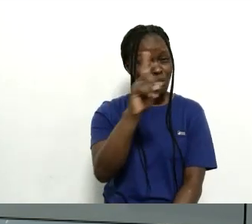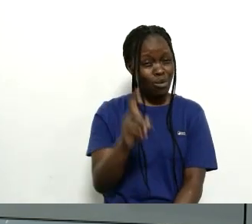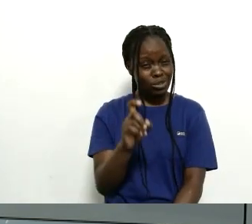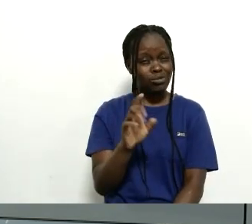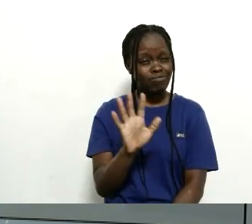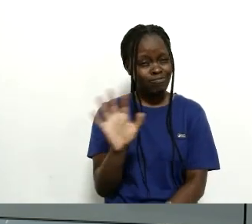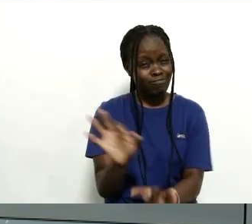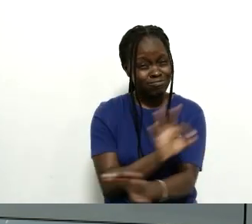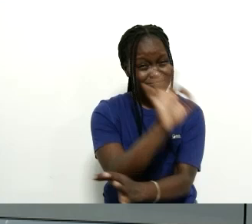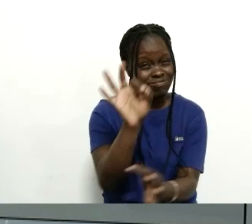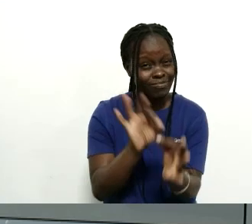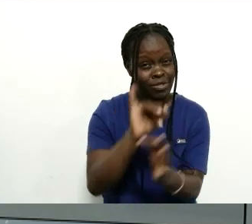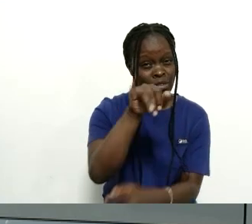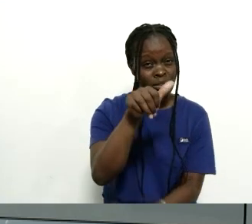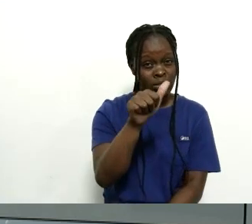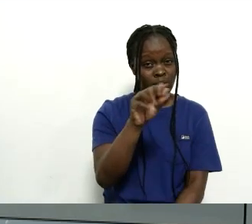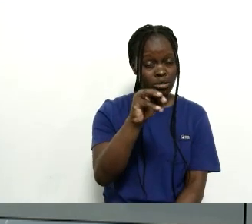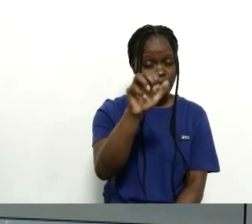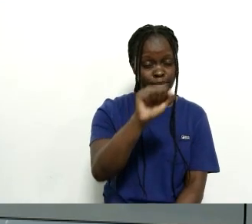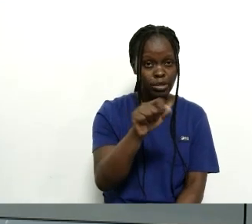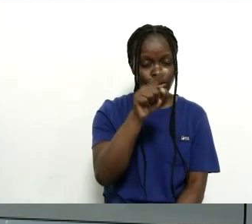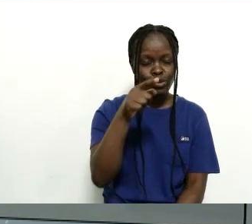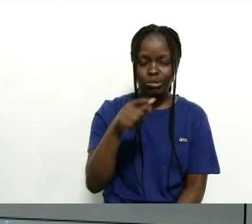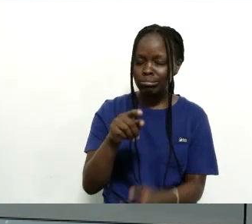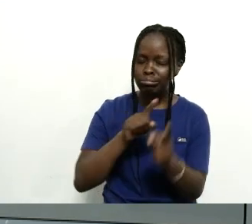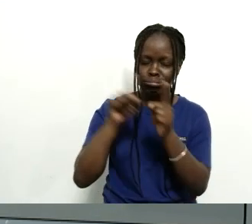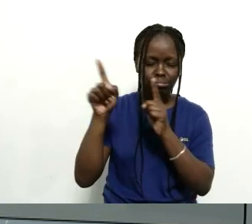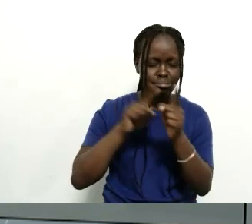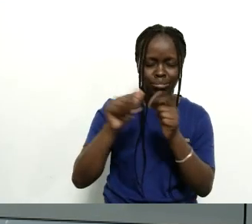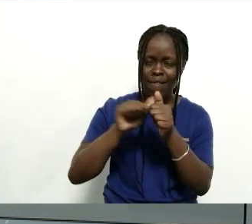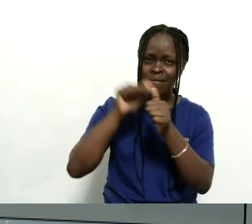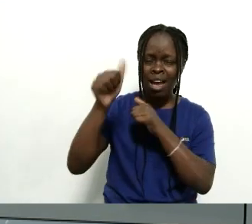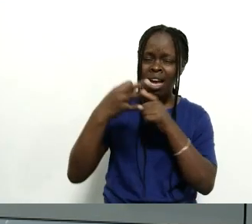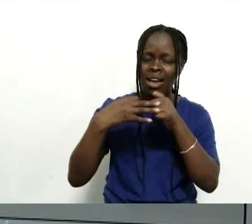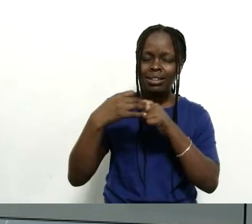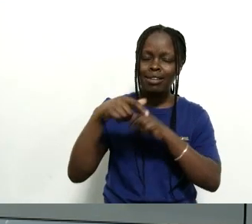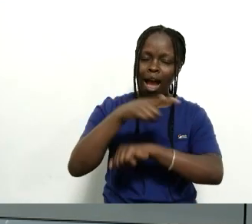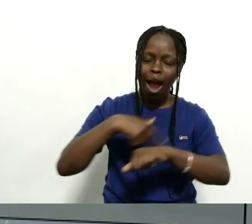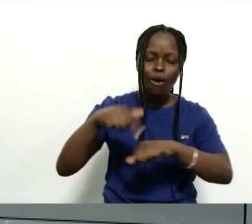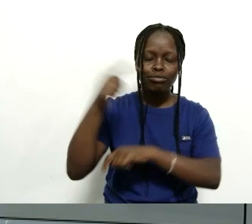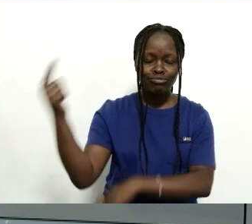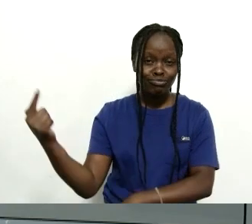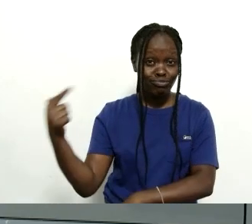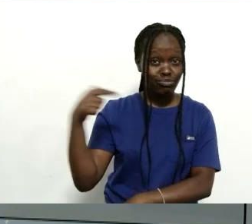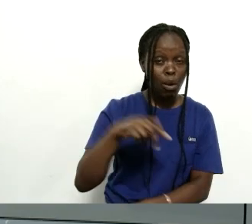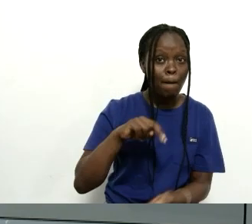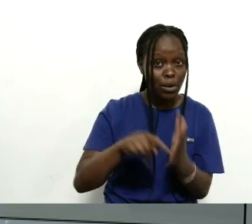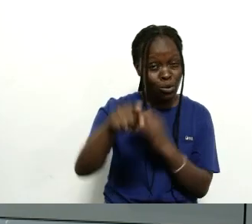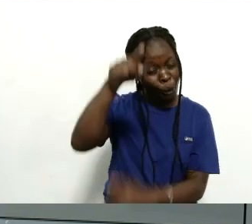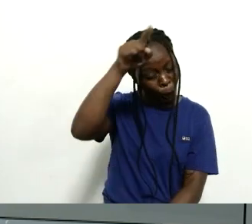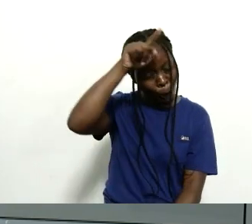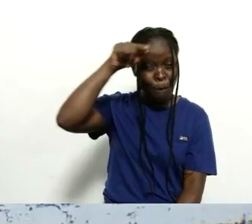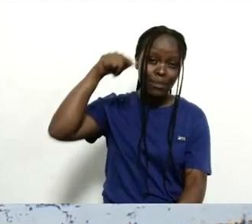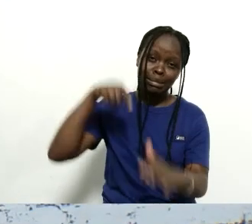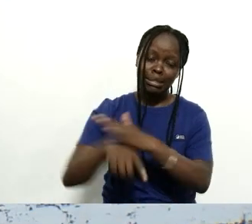teachers like you play in creating a more structured approach to how we deploy hybrid learning in Kenya? Well, Moses, I think for